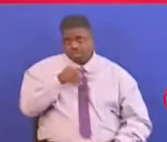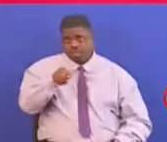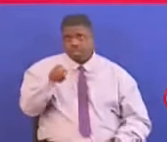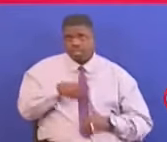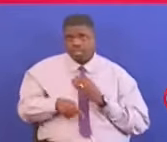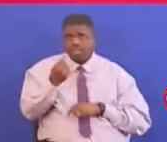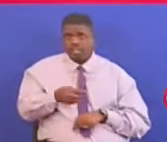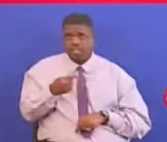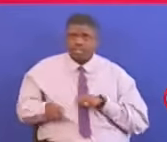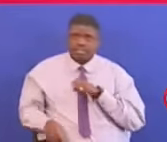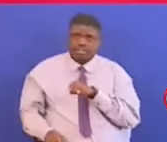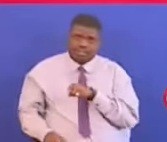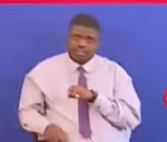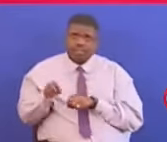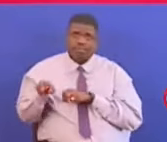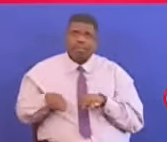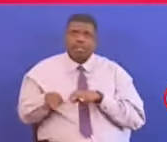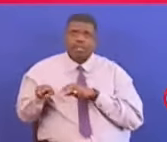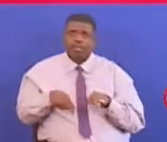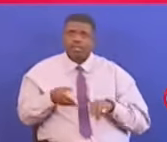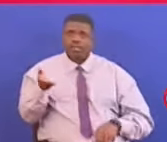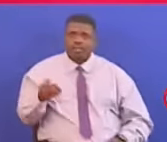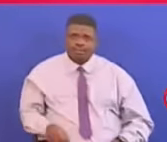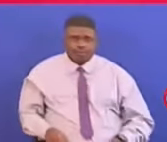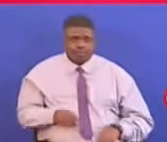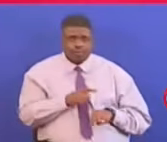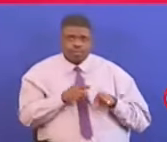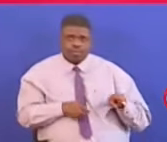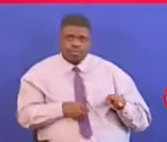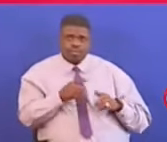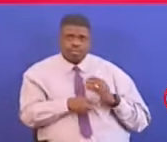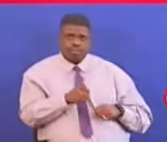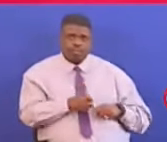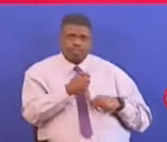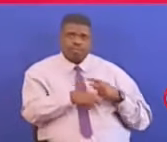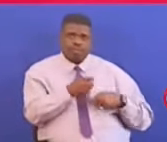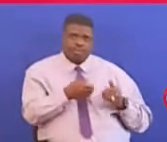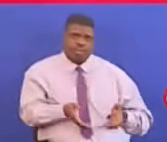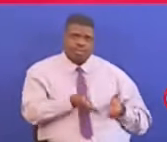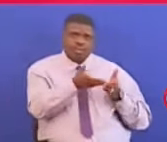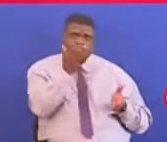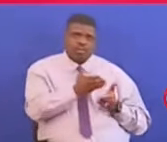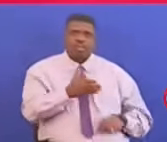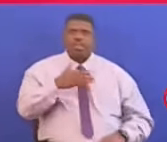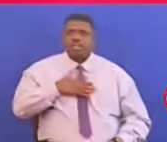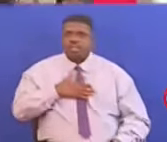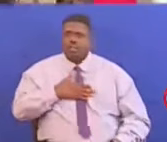the policies and in the agreements. At the same time, in the development projects, thank you to make very sure much. That